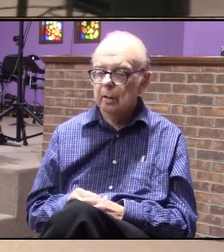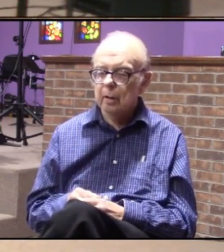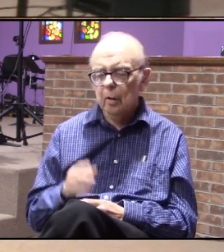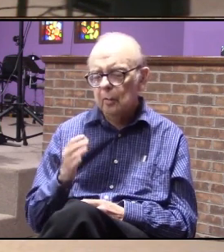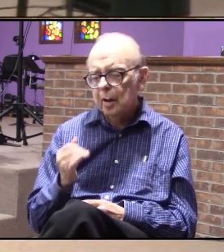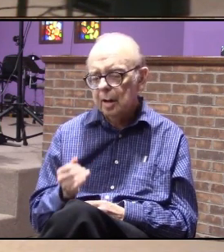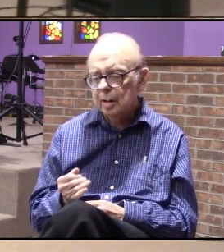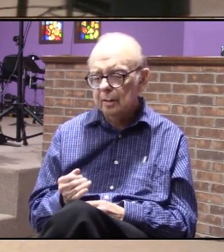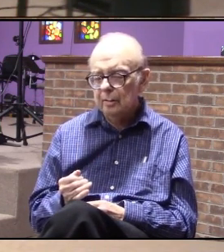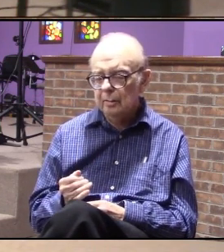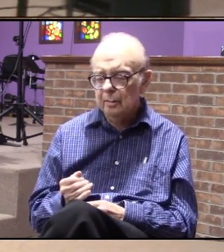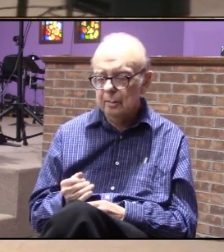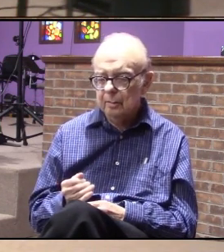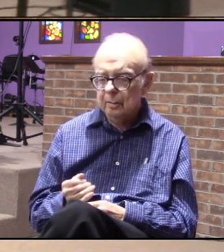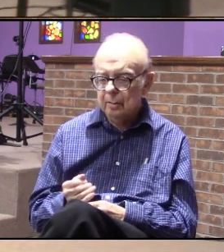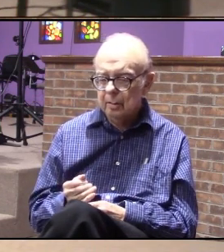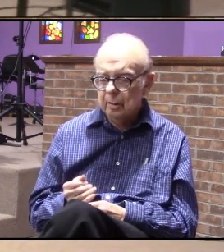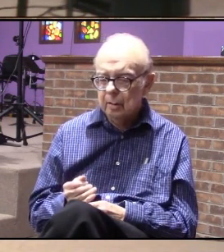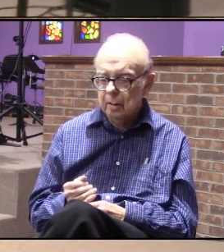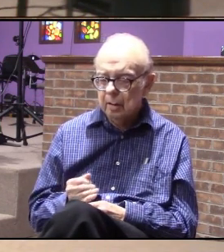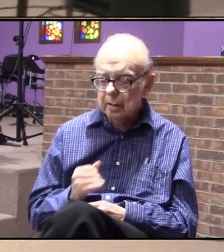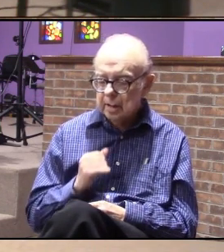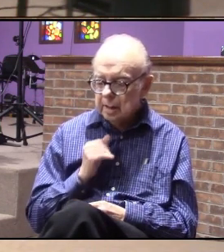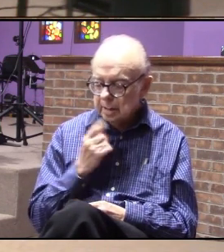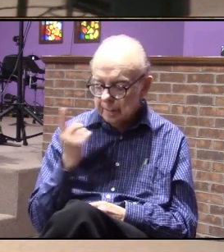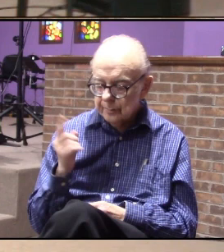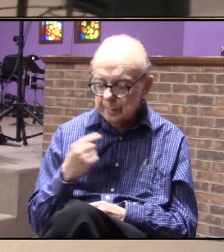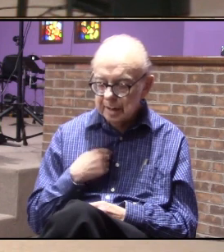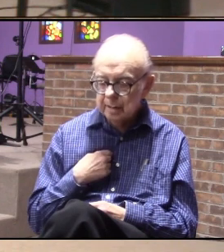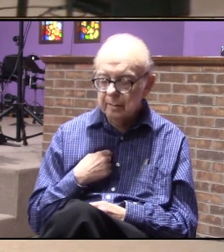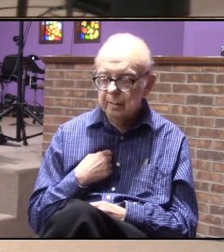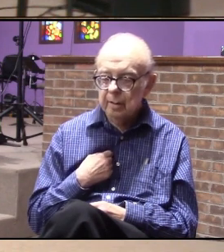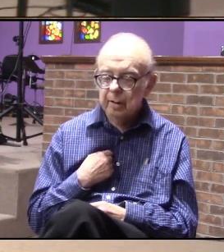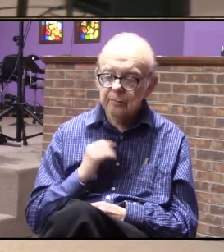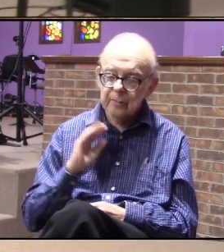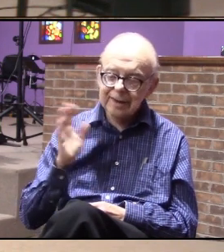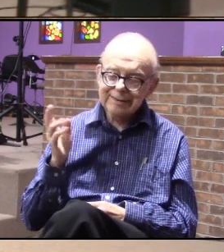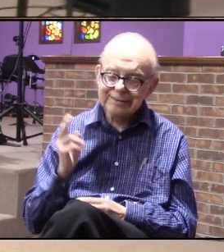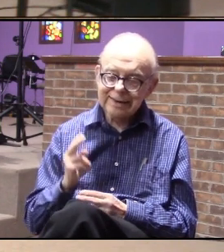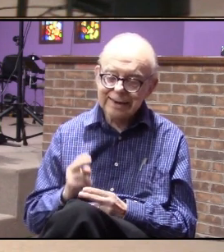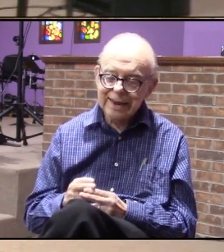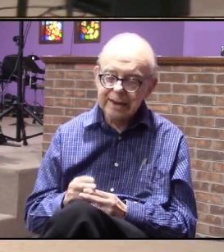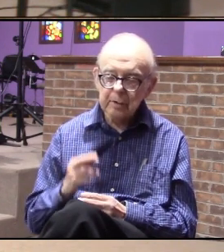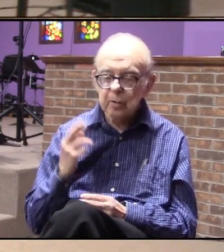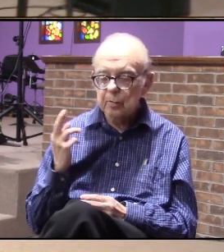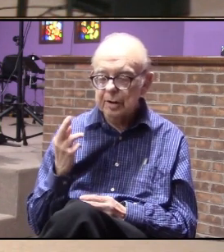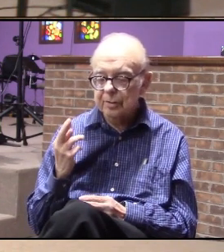Why? Not for me, but for his name's sake.